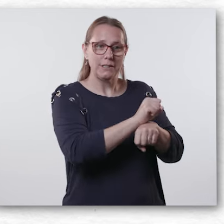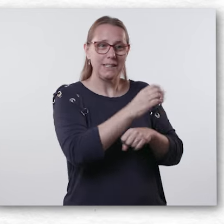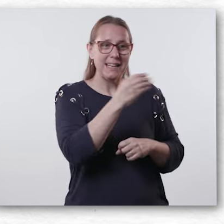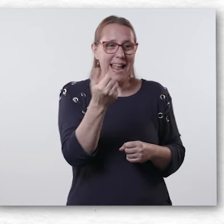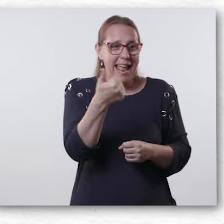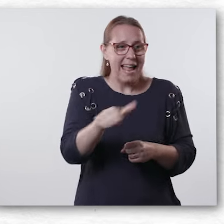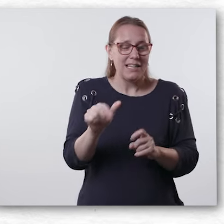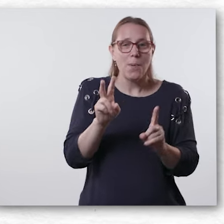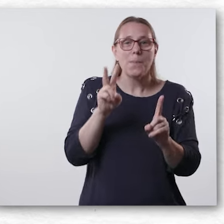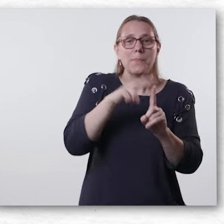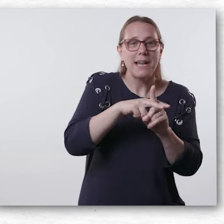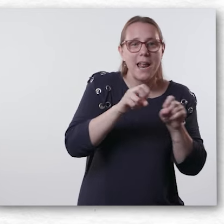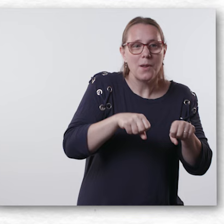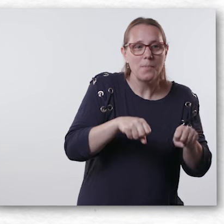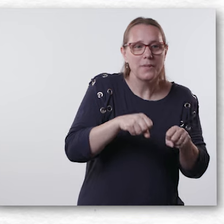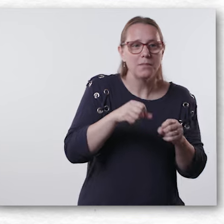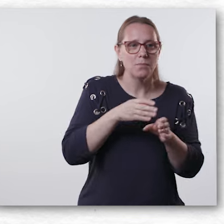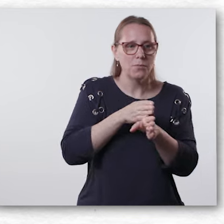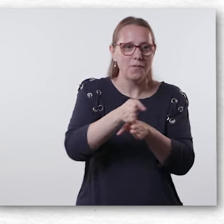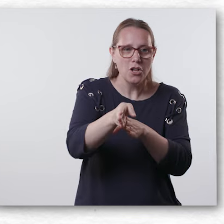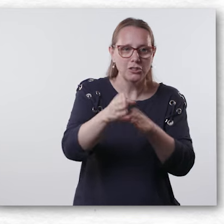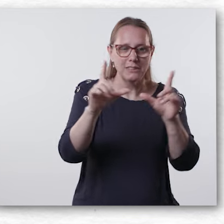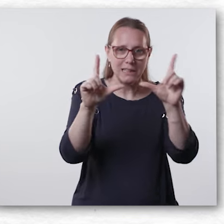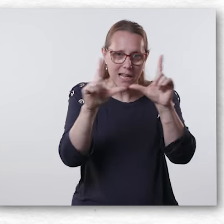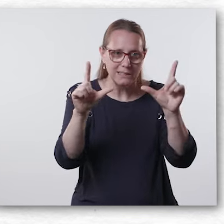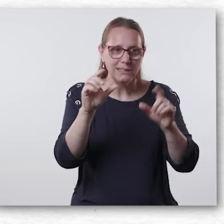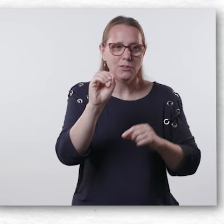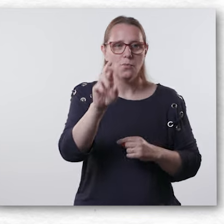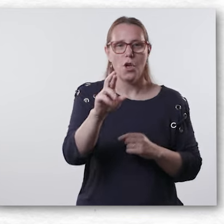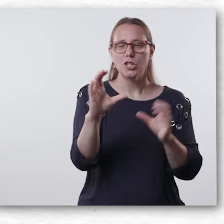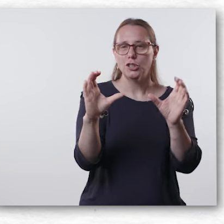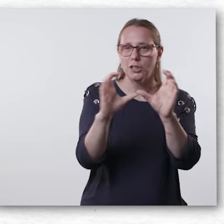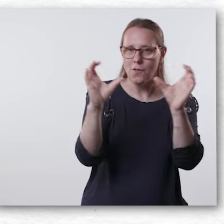professional license or certification information.